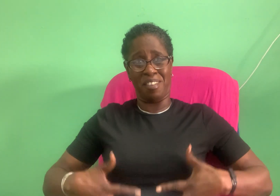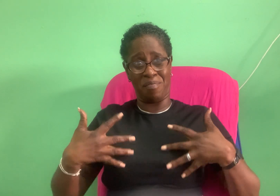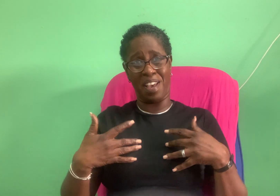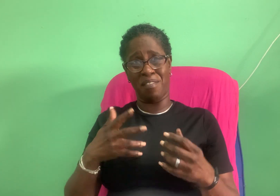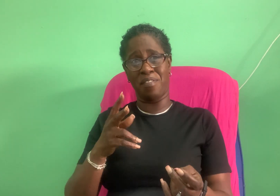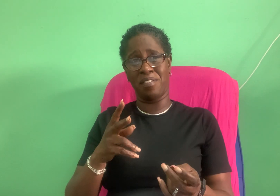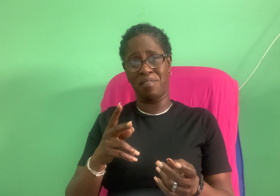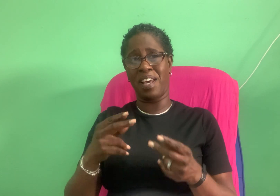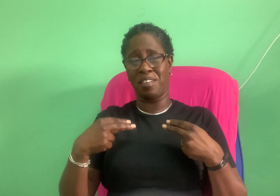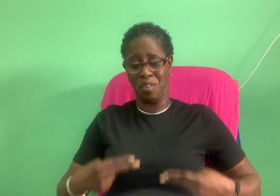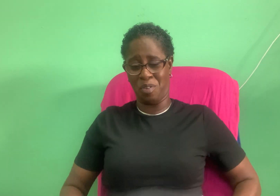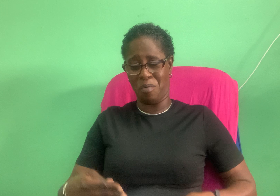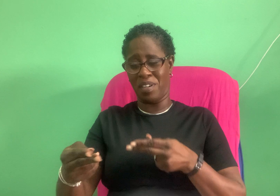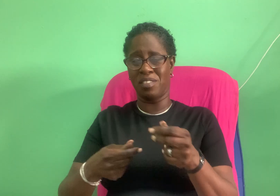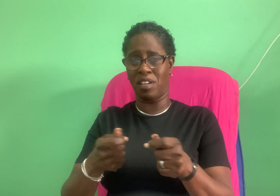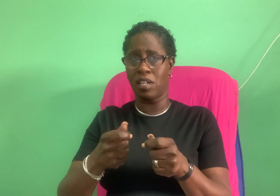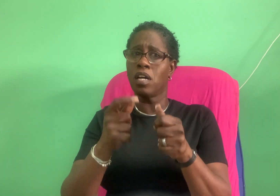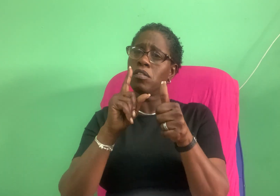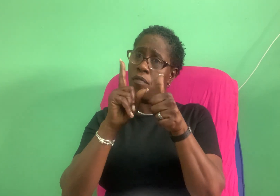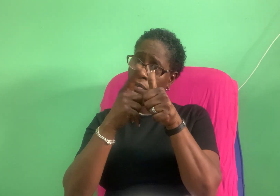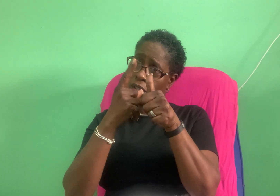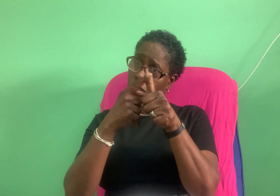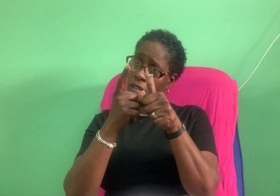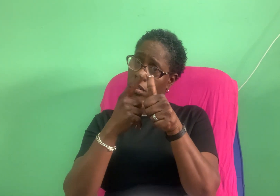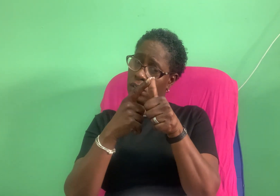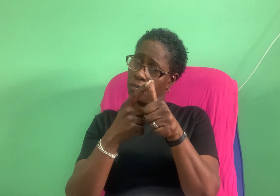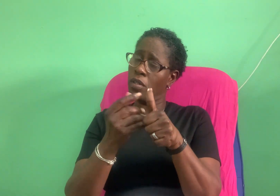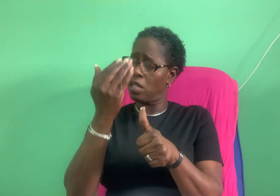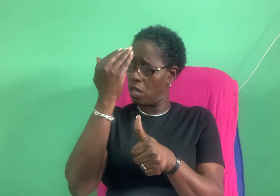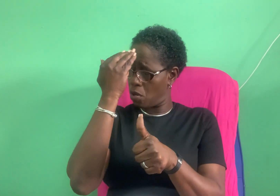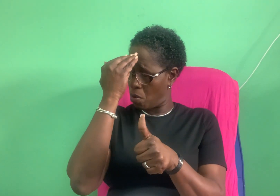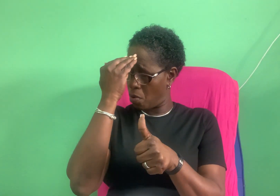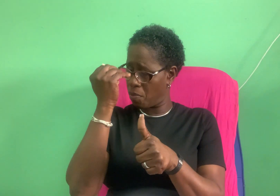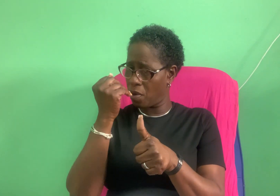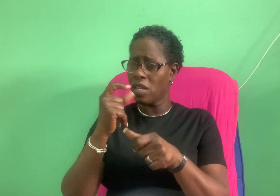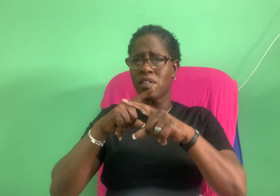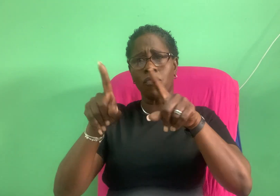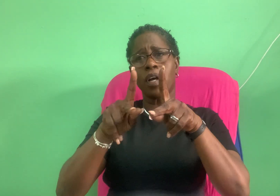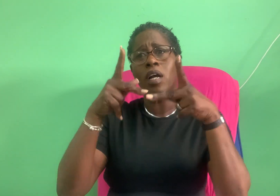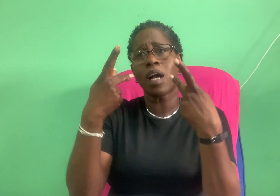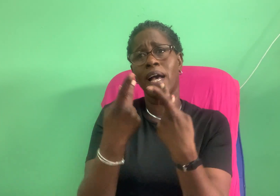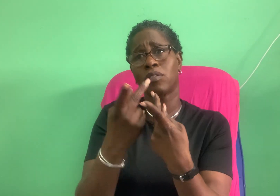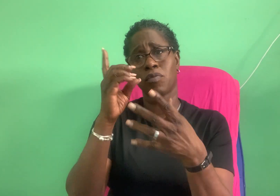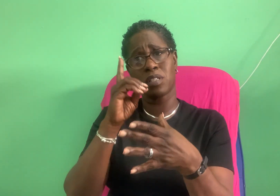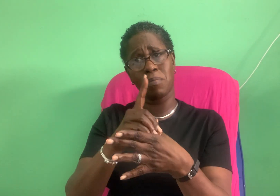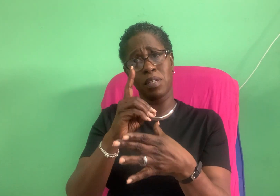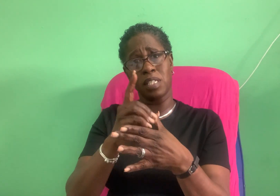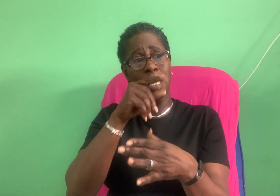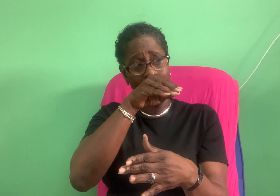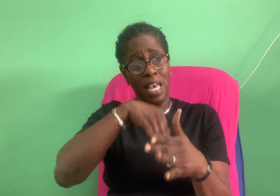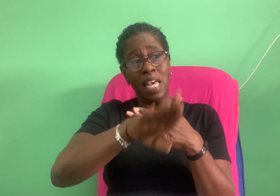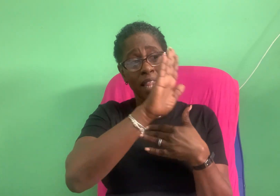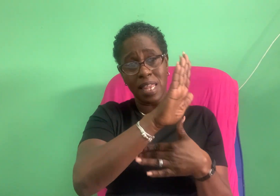start? Sure. First, we note that the range of disabilities that any individual may have who's coming into our programs, that's